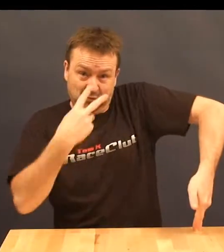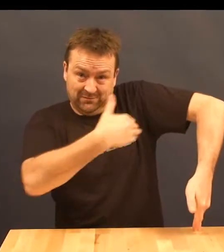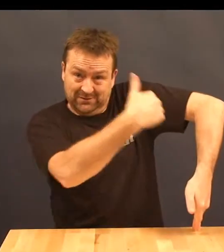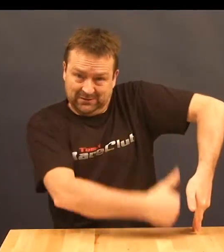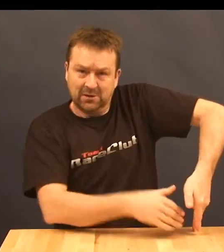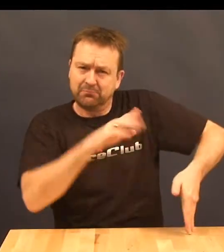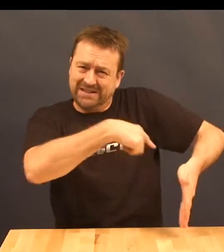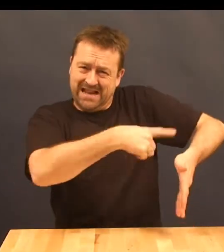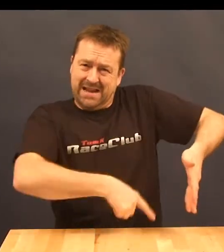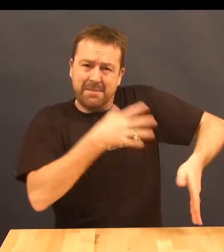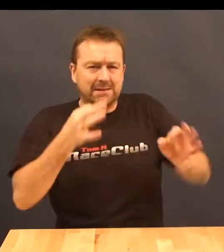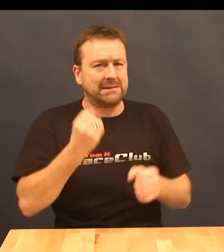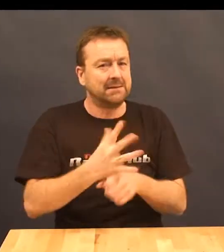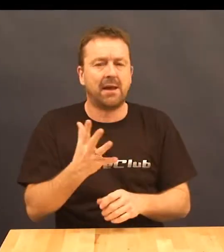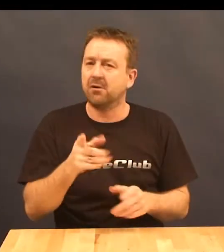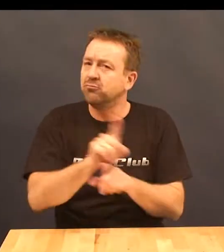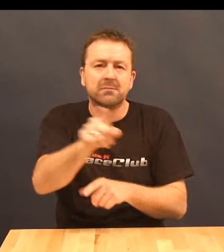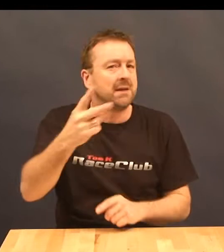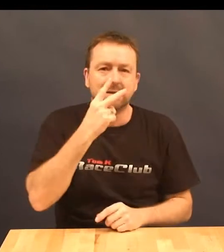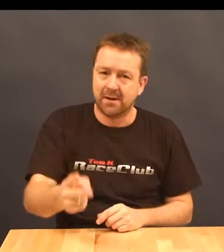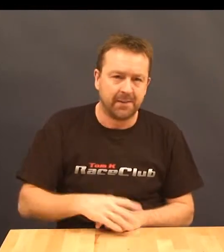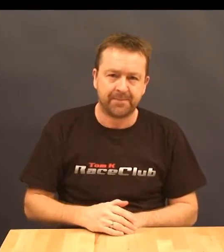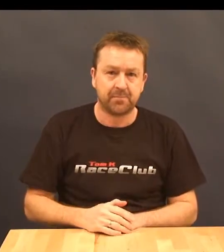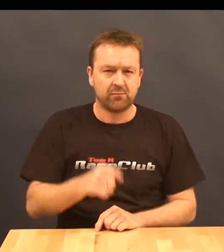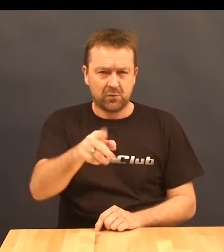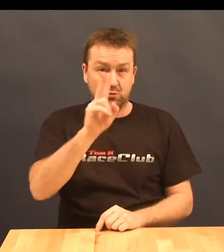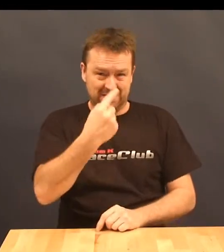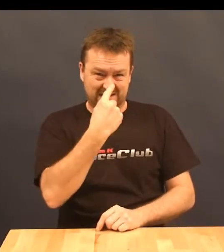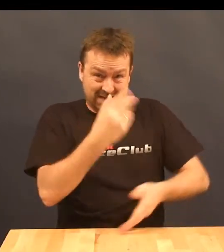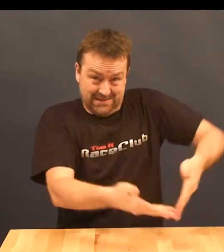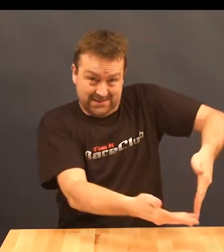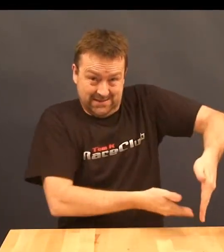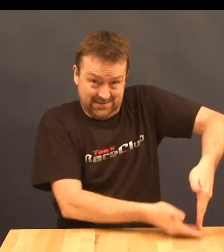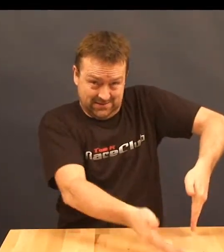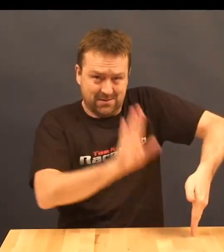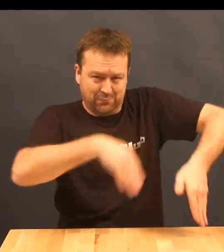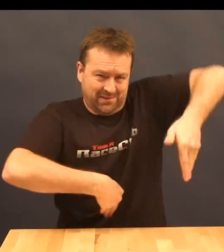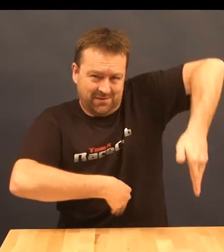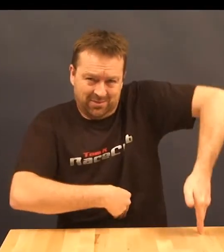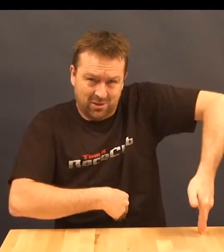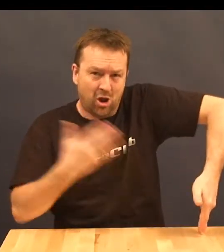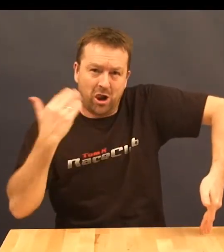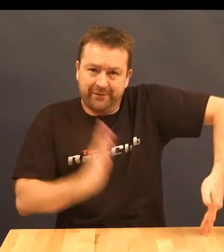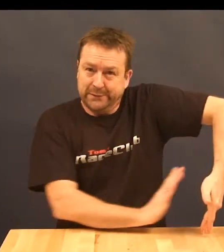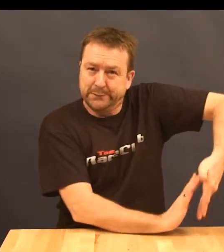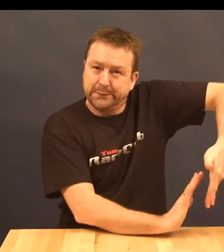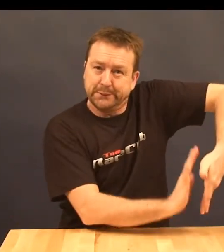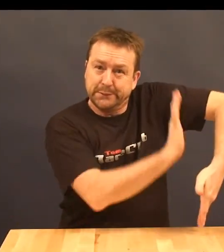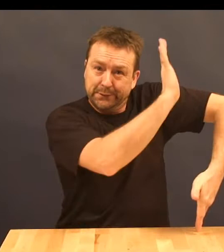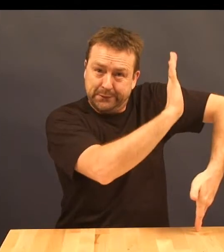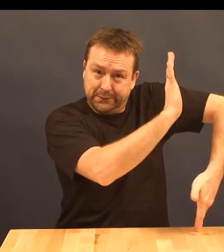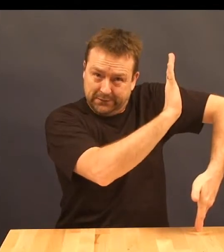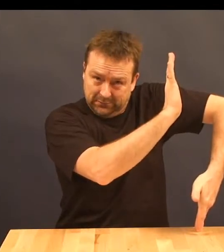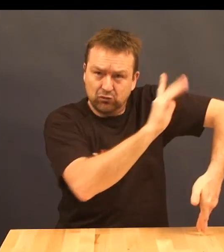of it happens that nobody sees. You can see the leading edge of the nose is right down here. The air flows on this